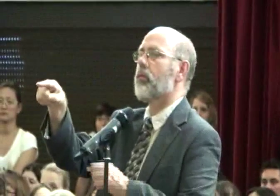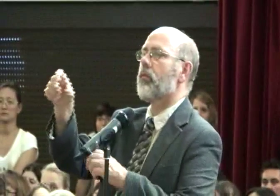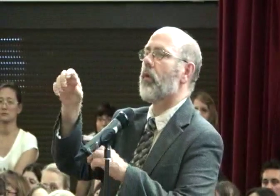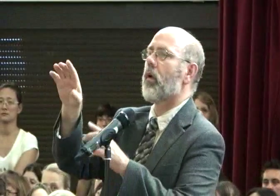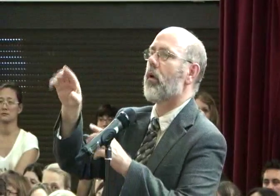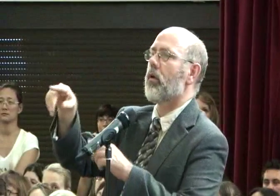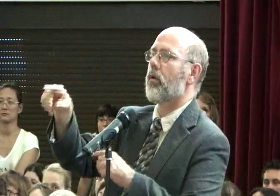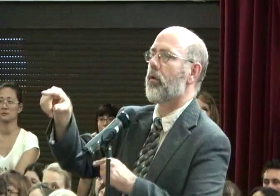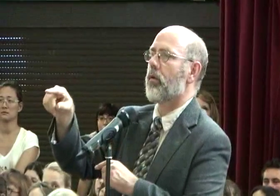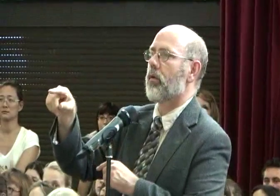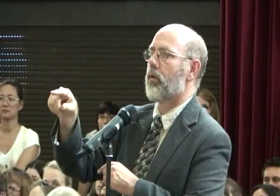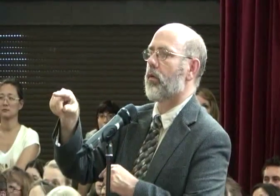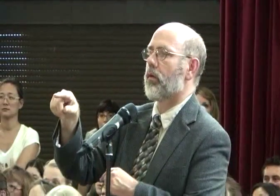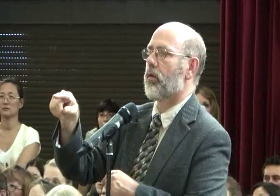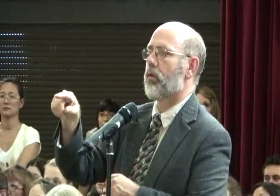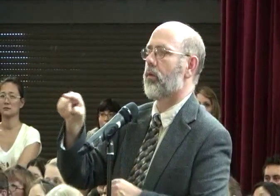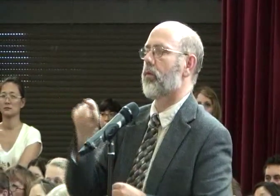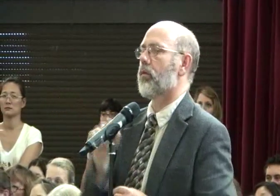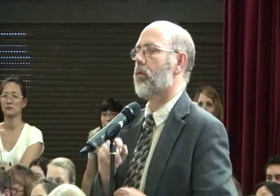Oh.